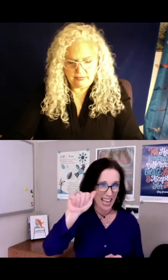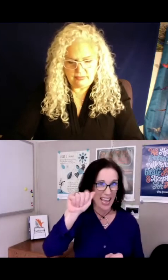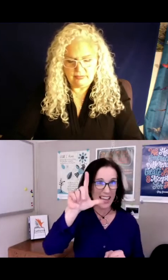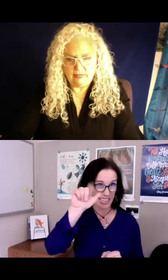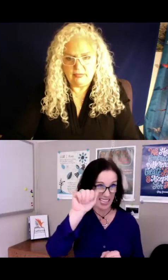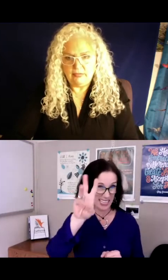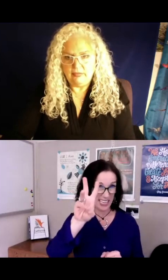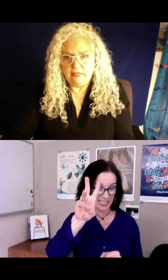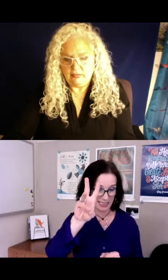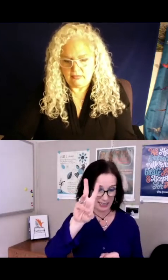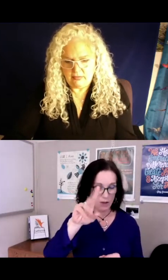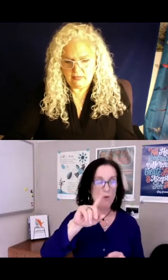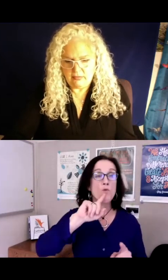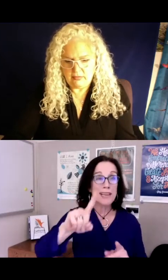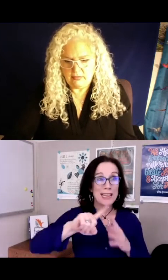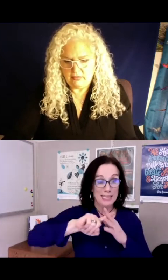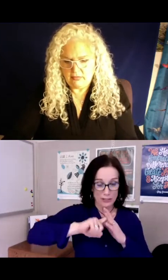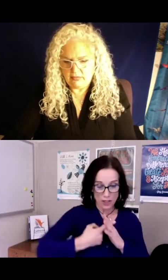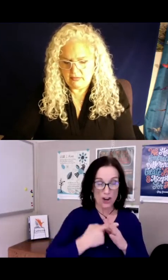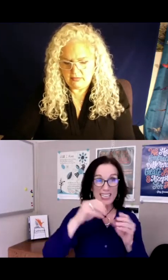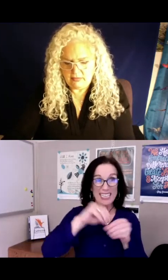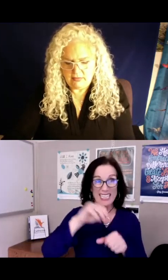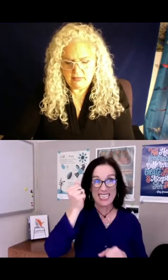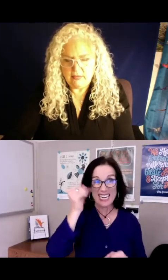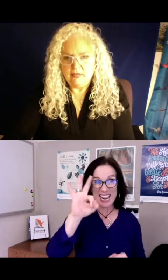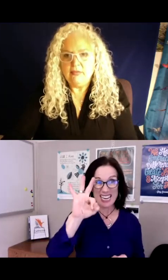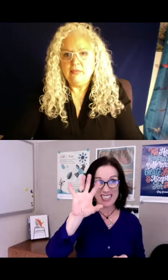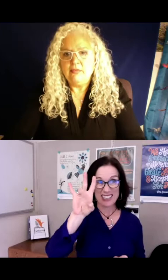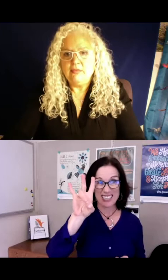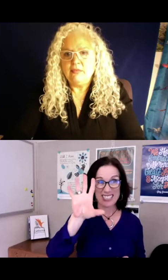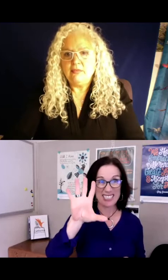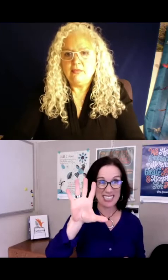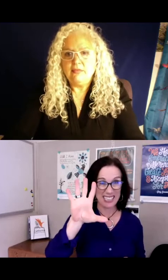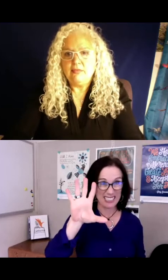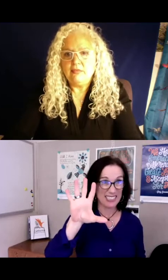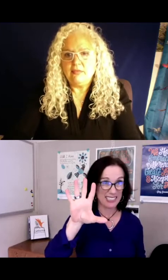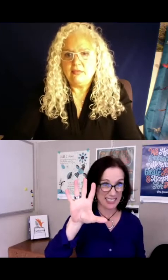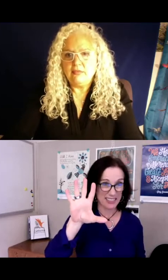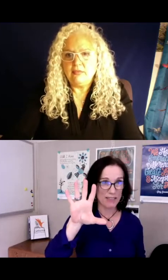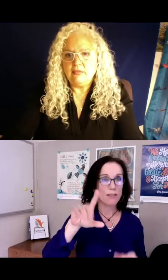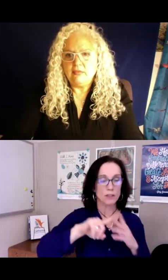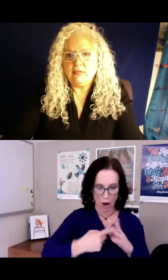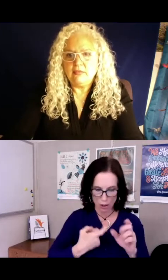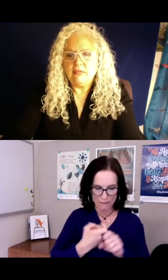So the IDEA law really started in